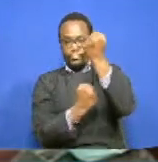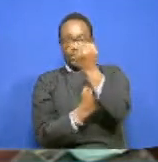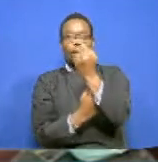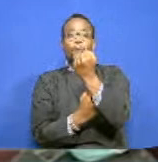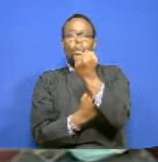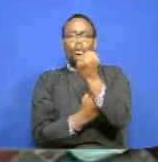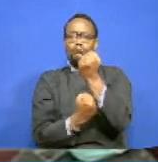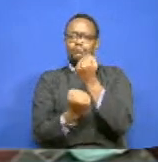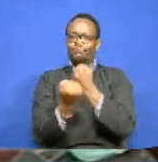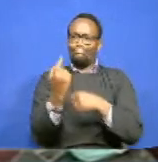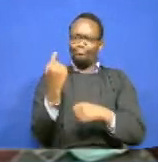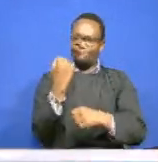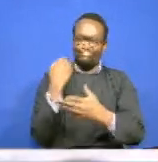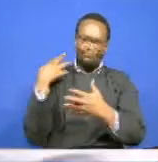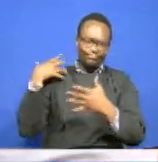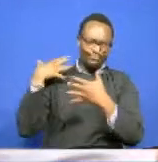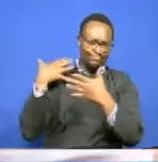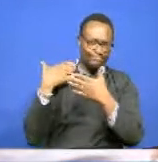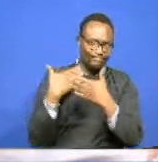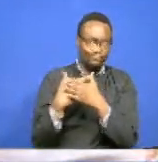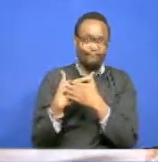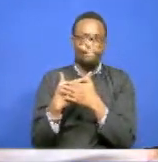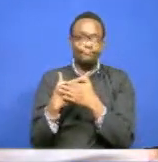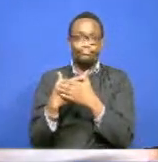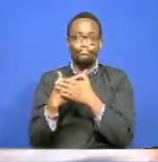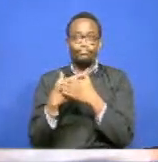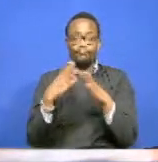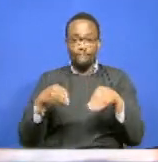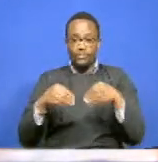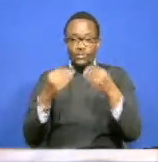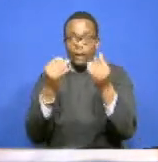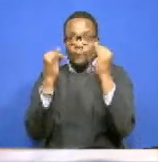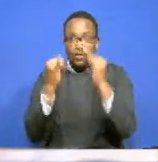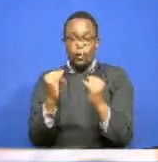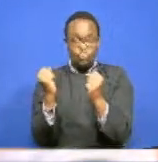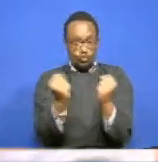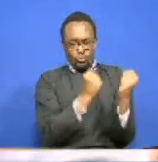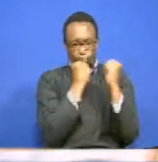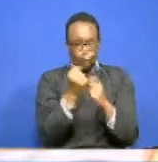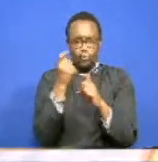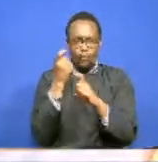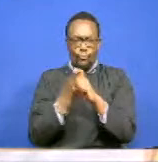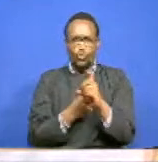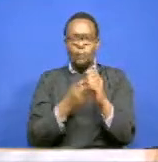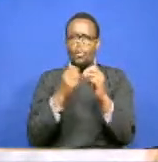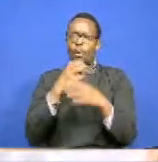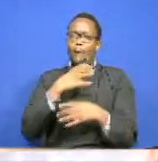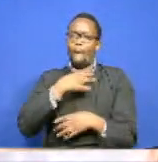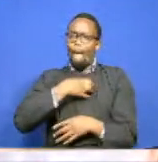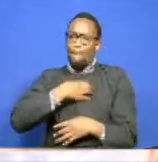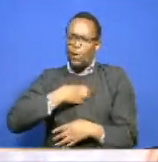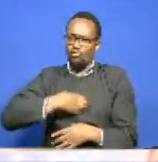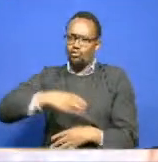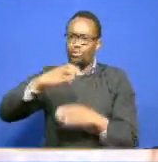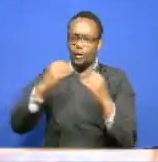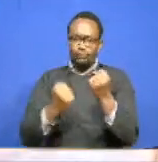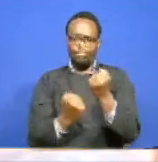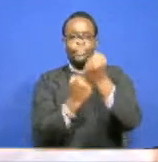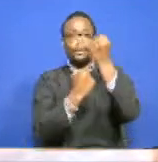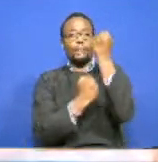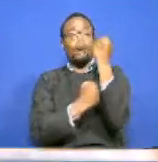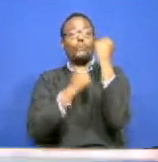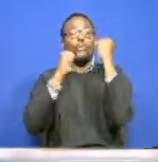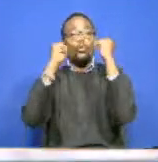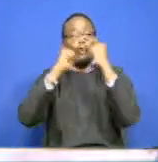of active ministry, may you refresh and renew them from the abundance of your provisions, so that they